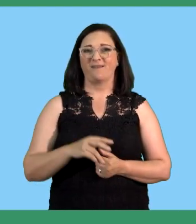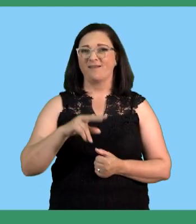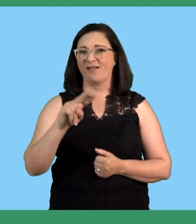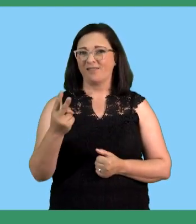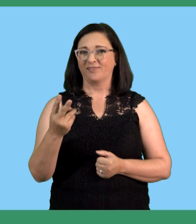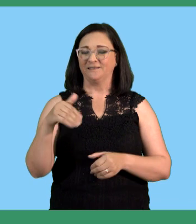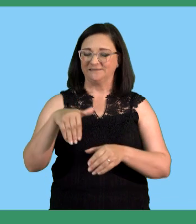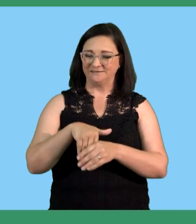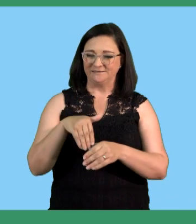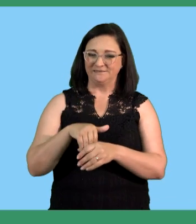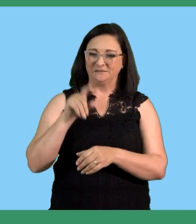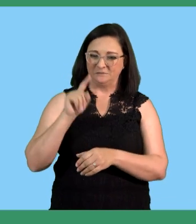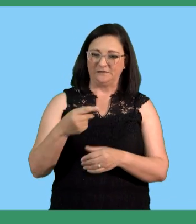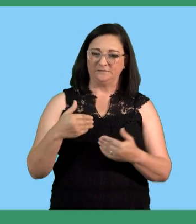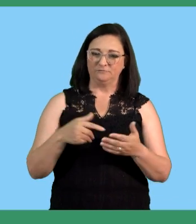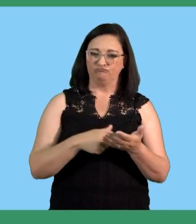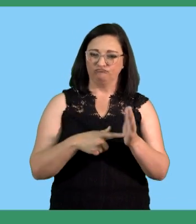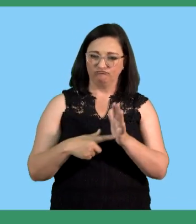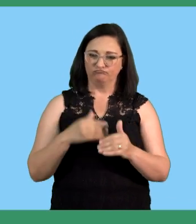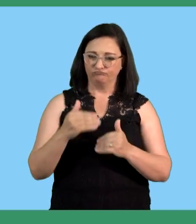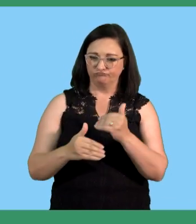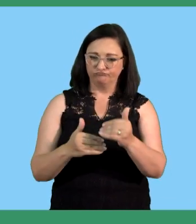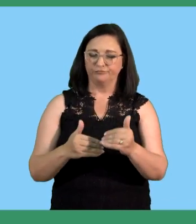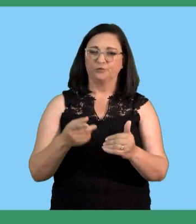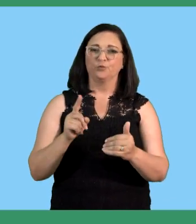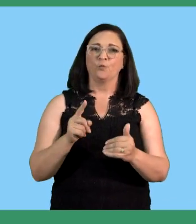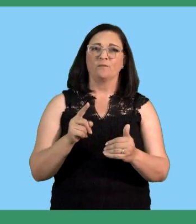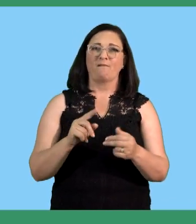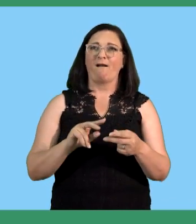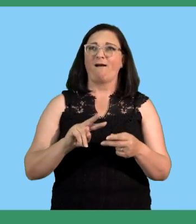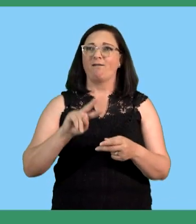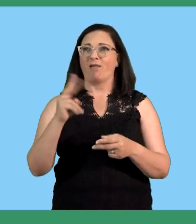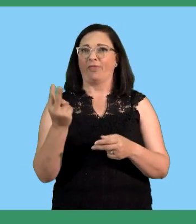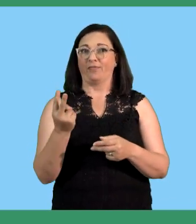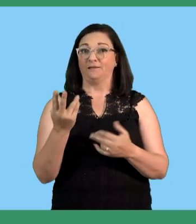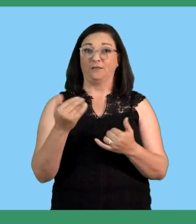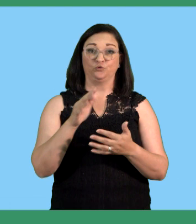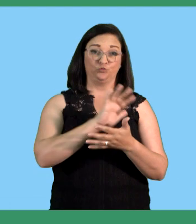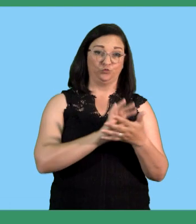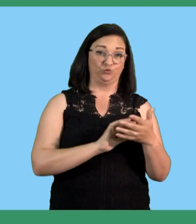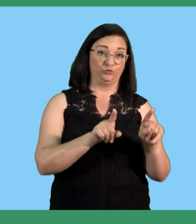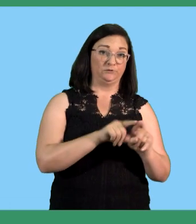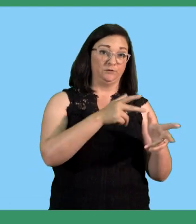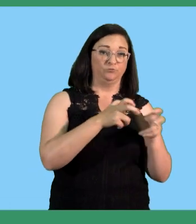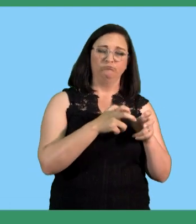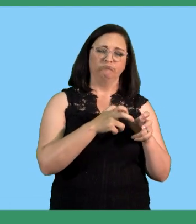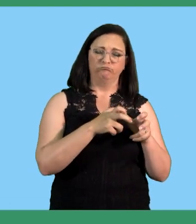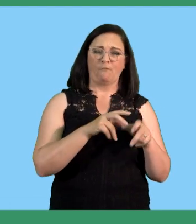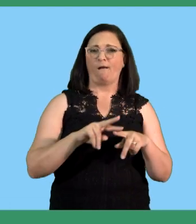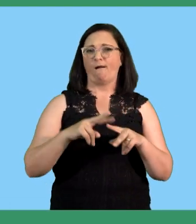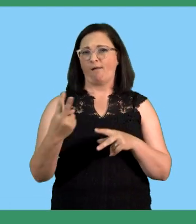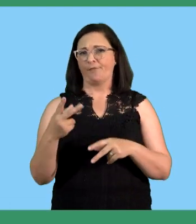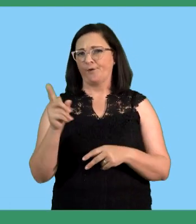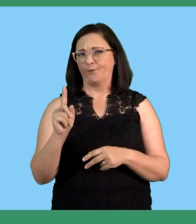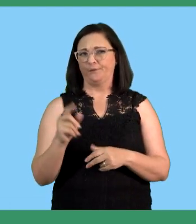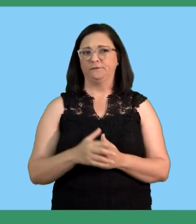that should be included in an induction program. Remember, other means other than the ones that we've mentioned above. So